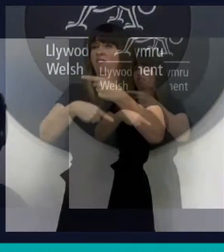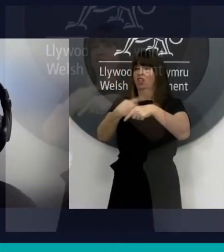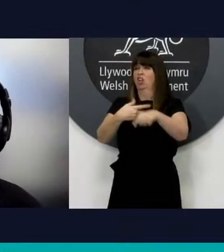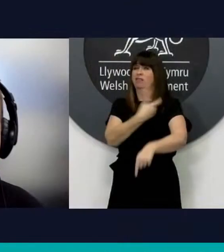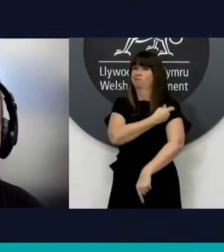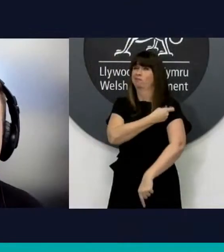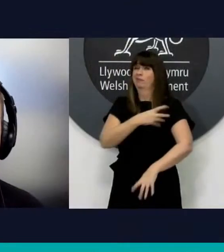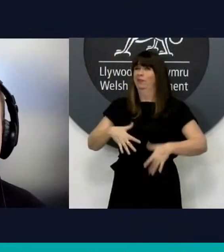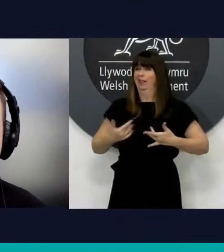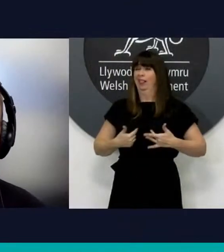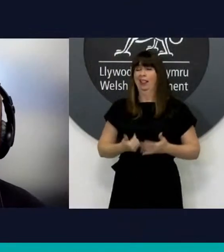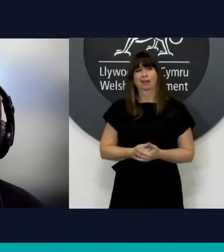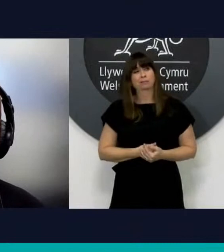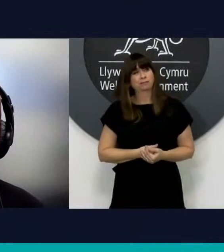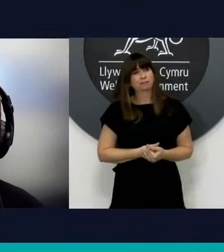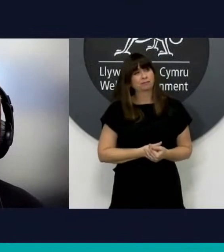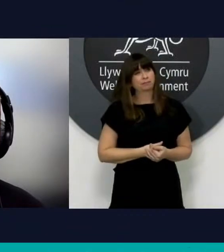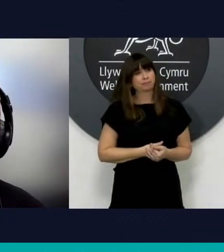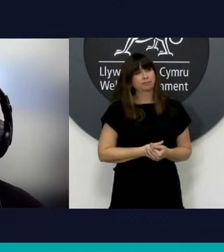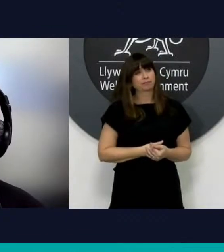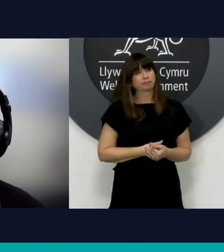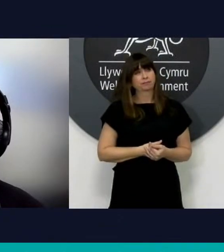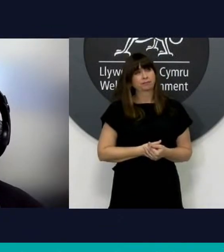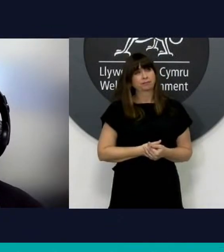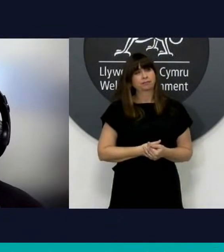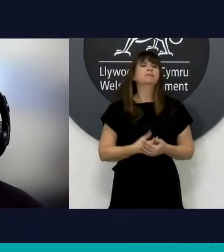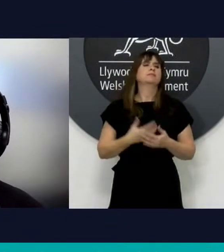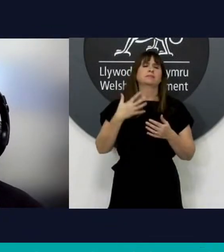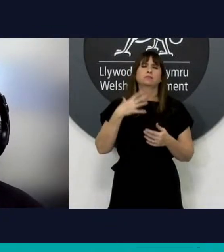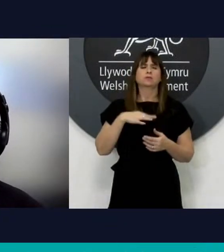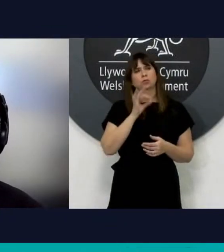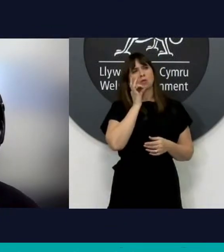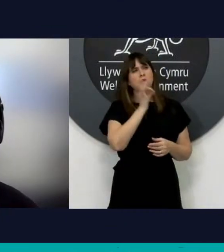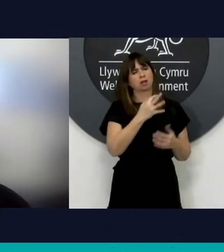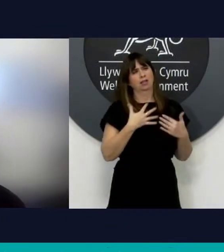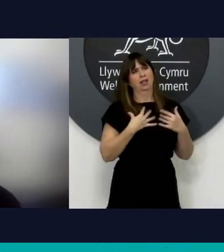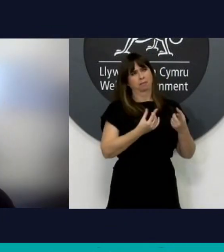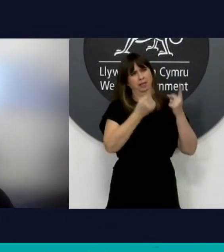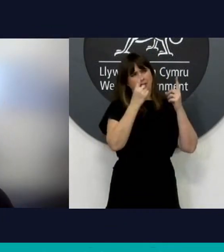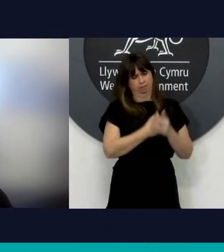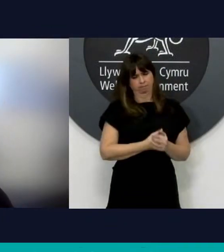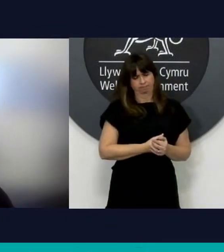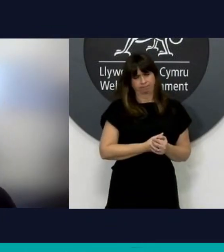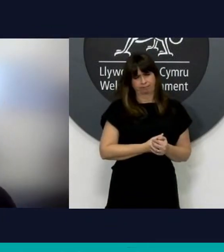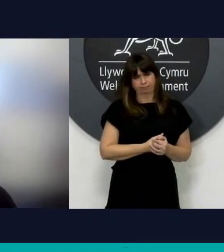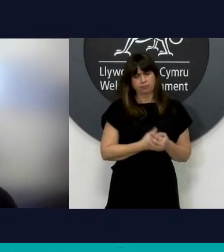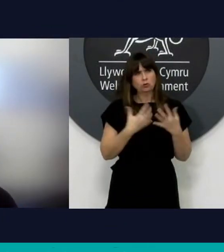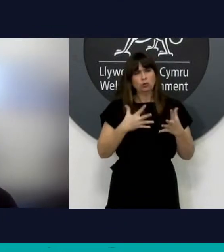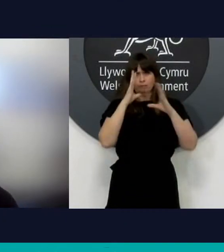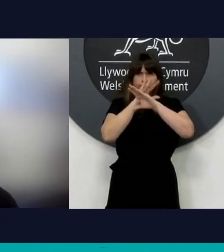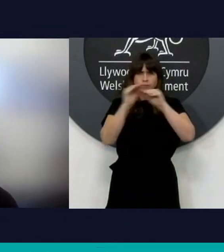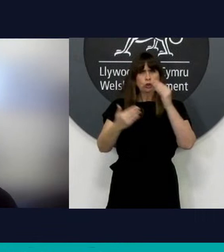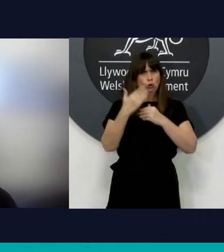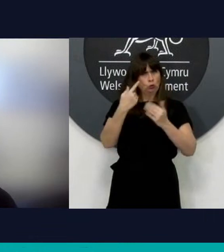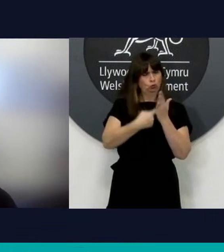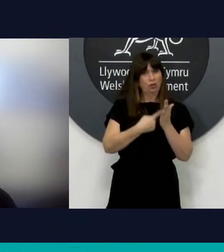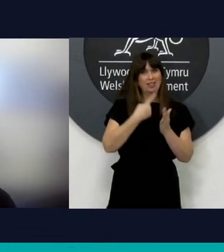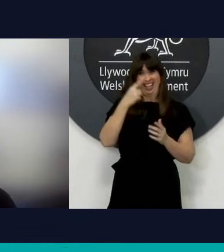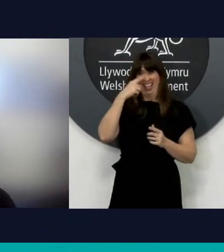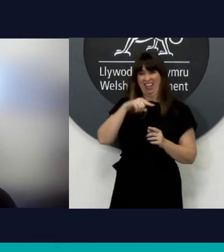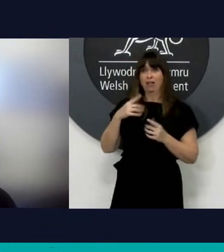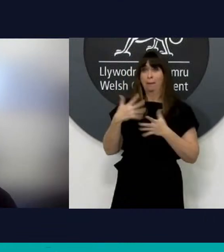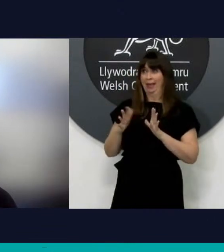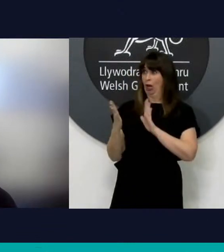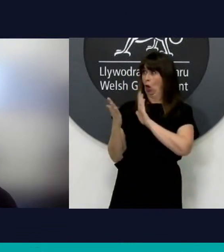Thank you. Good afternoon to you both. My questions are for the Health Minister. With the new rules announced today that anyone who comes into contact with